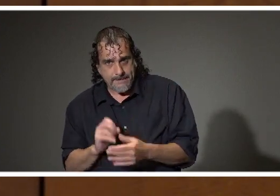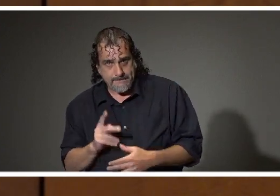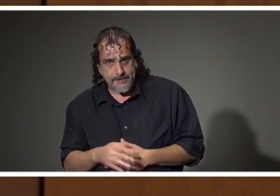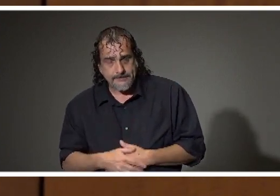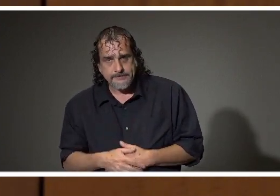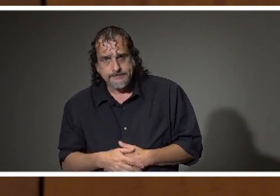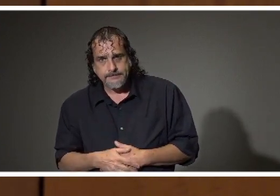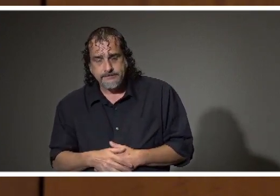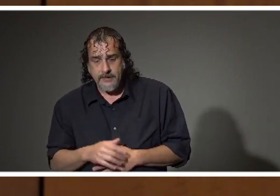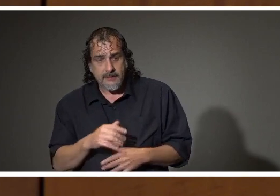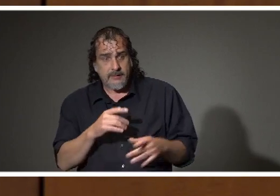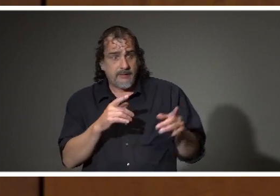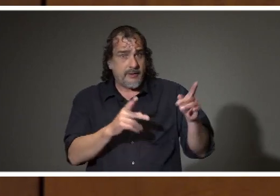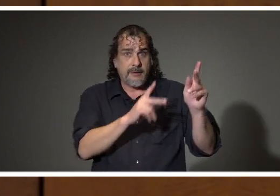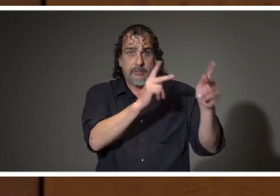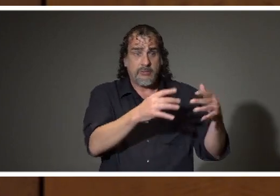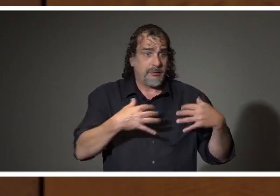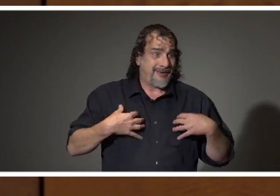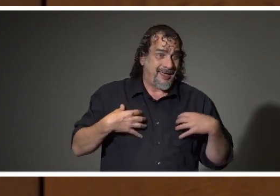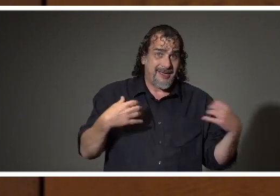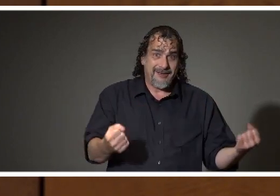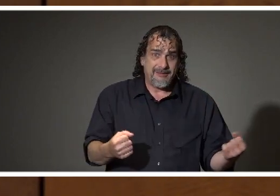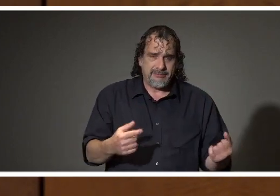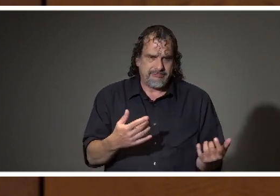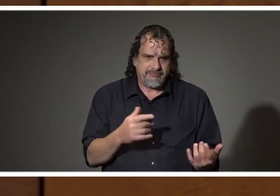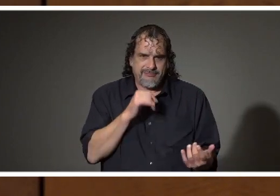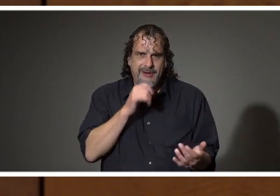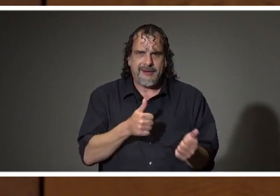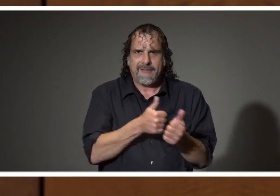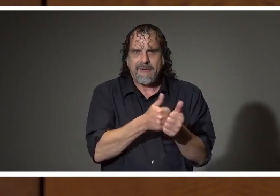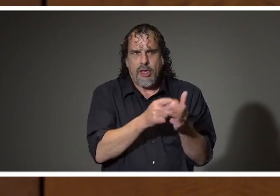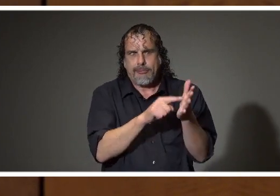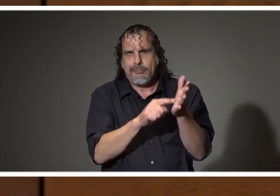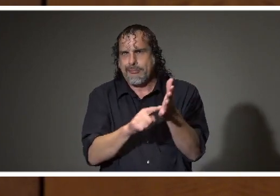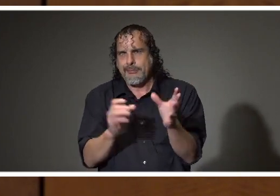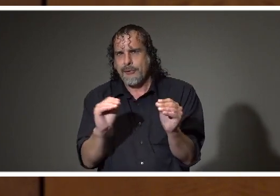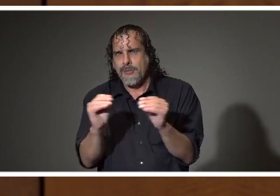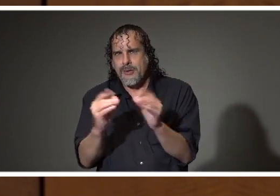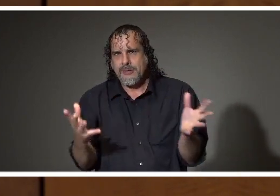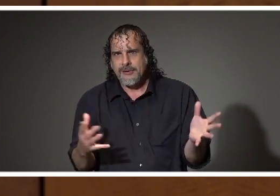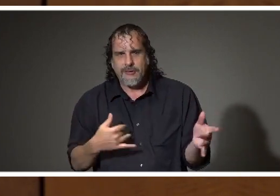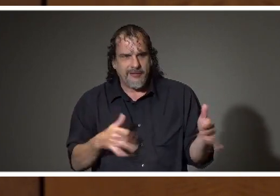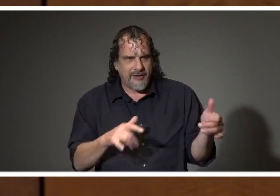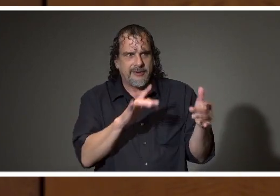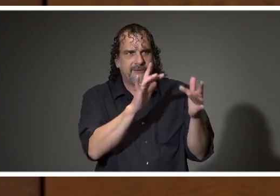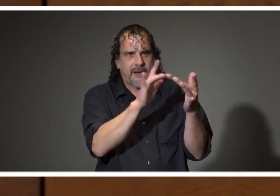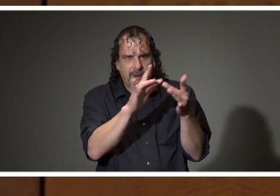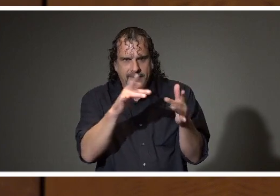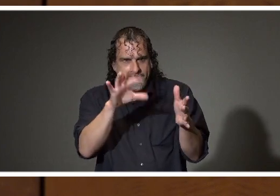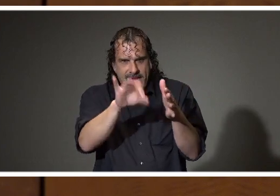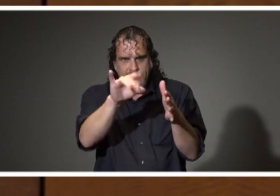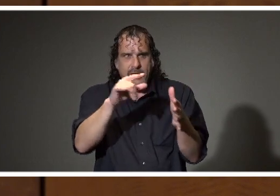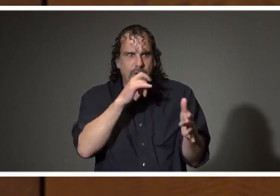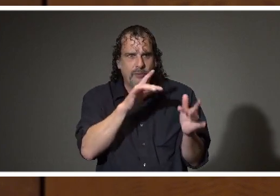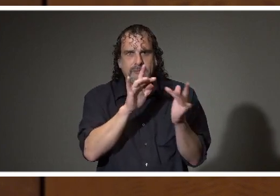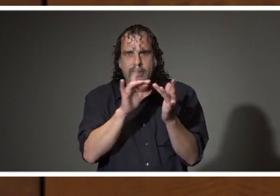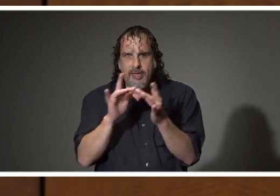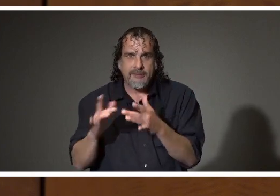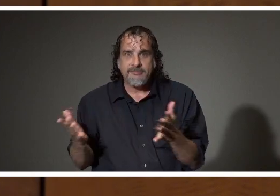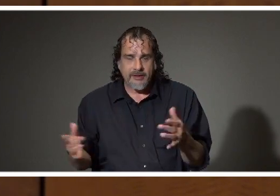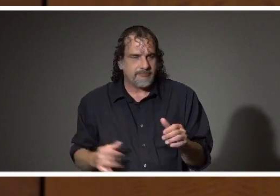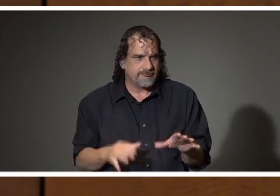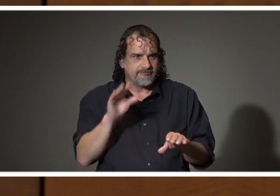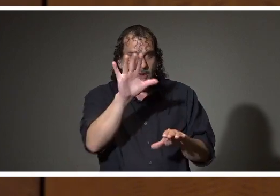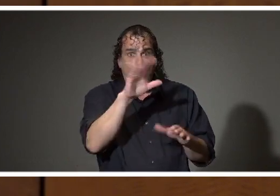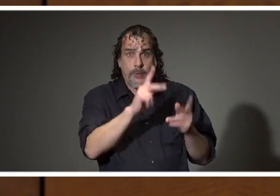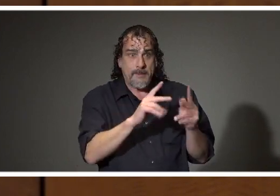there's no reason to do contact tracing on someone from 4 weeks ago that has gotten it. We have done contact tracing, and that person and all the